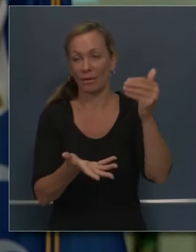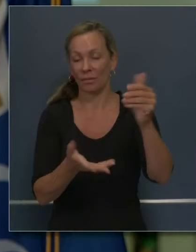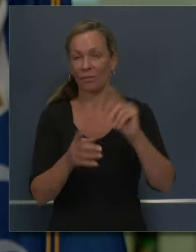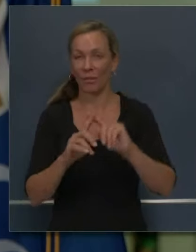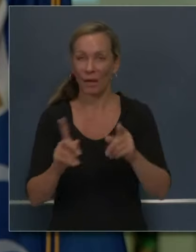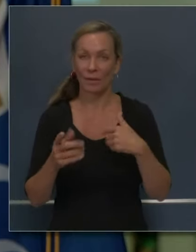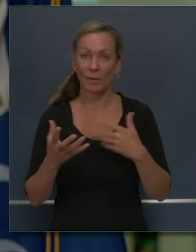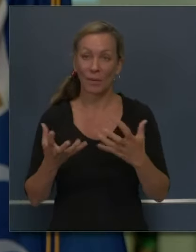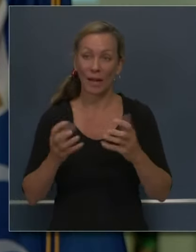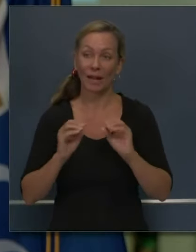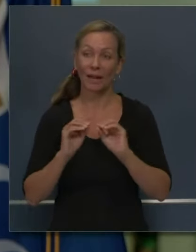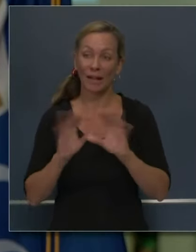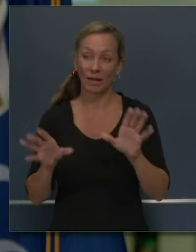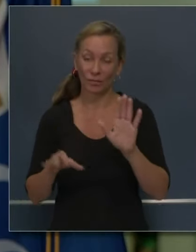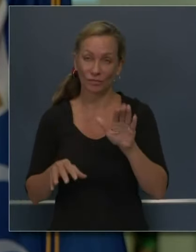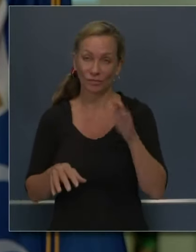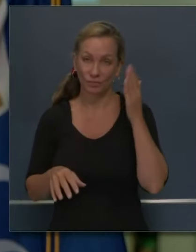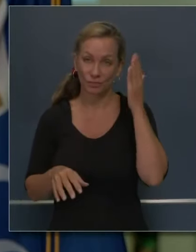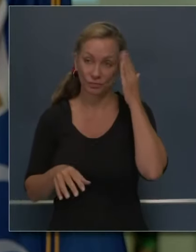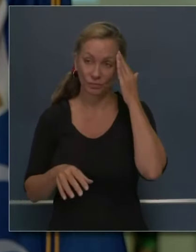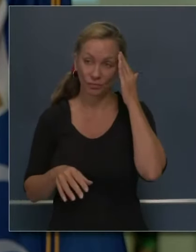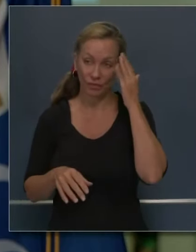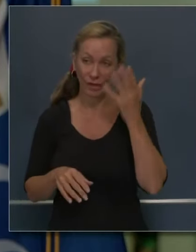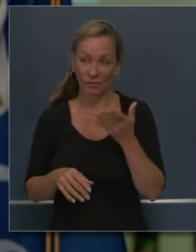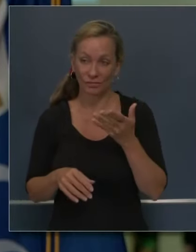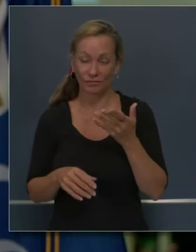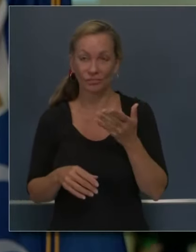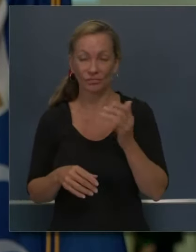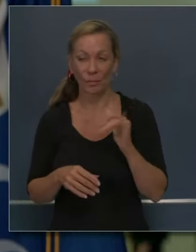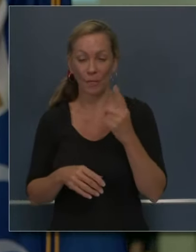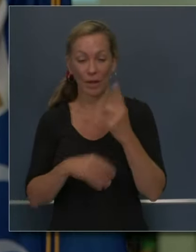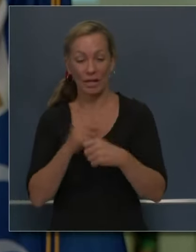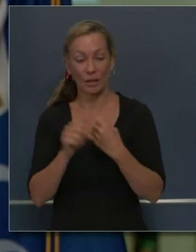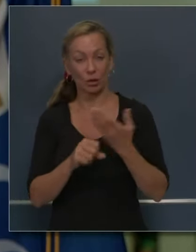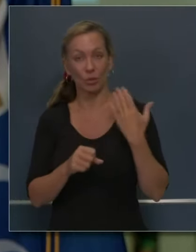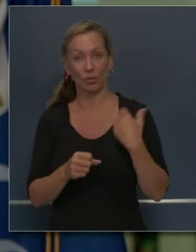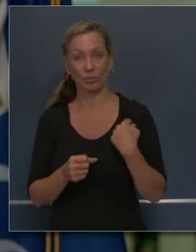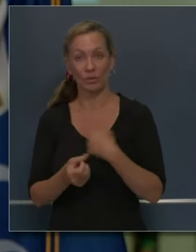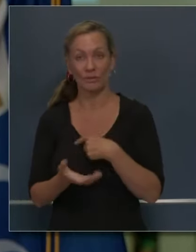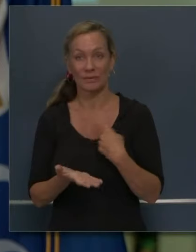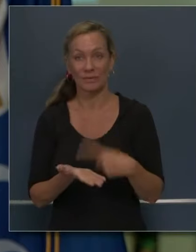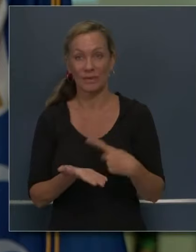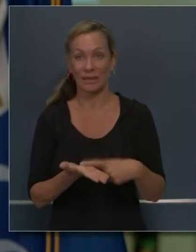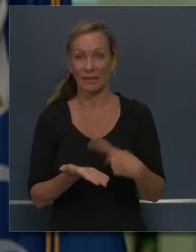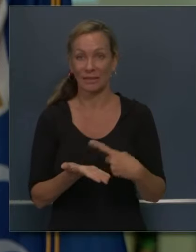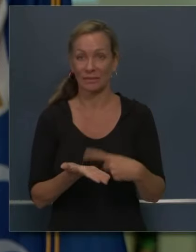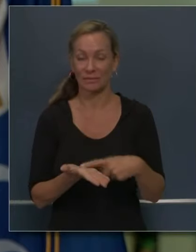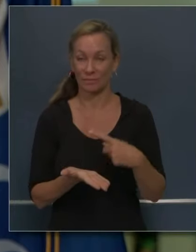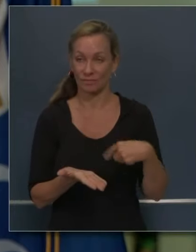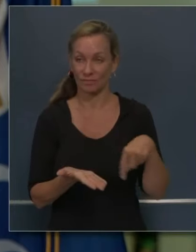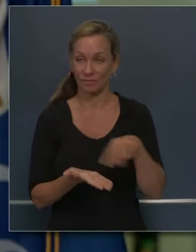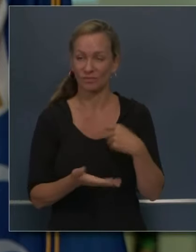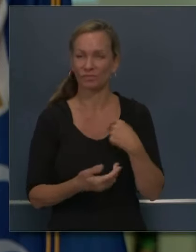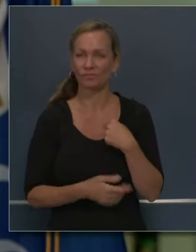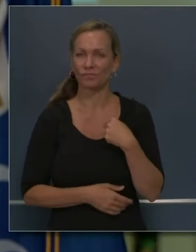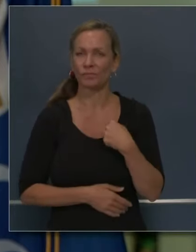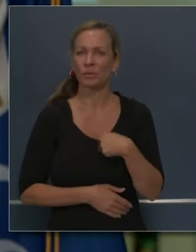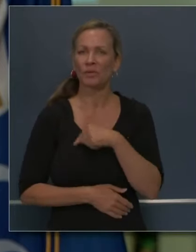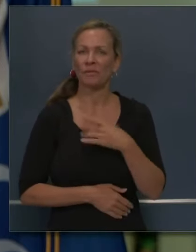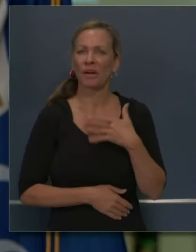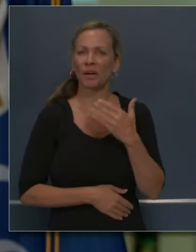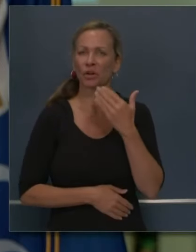reason I engaged in the conversations a year ago, the reason I did was because I believe there's an opportunity to find